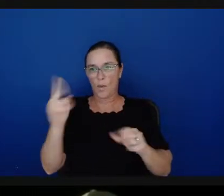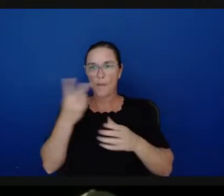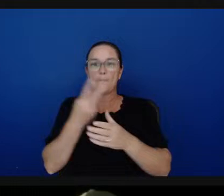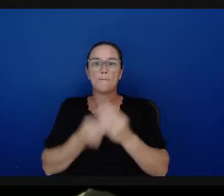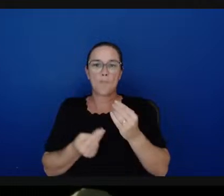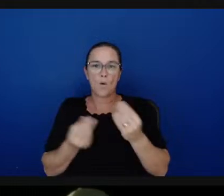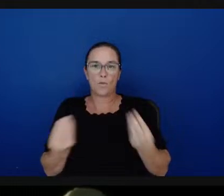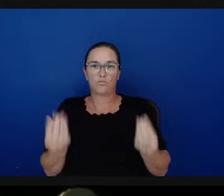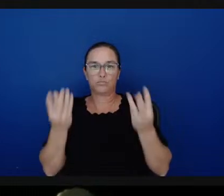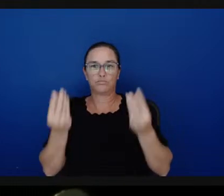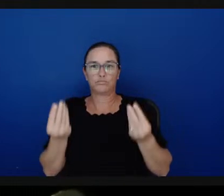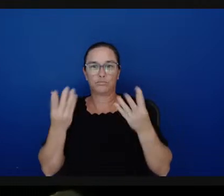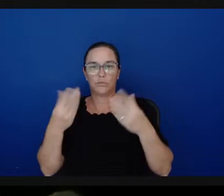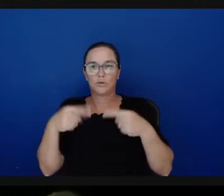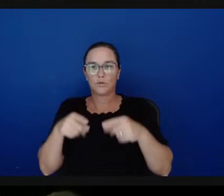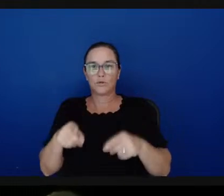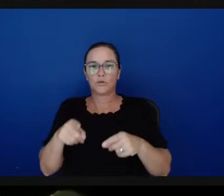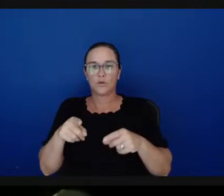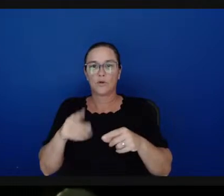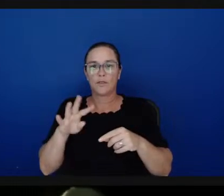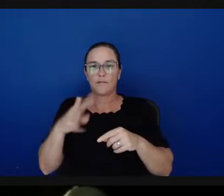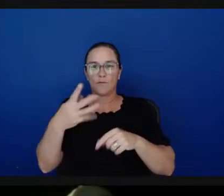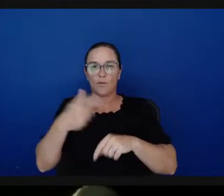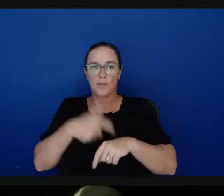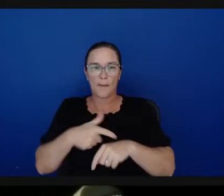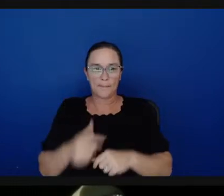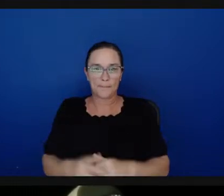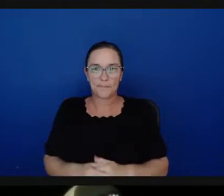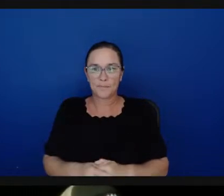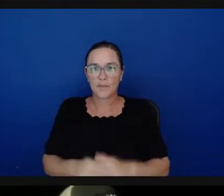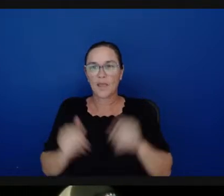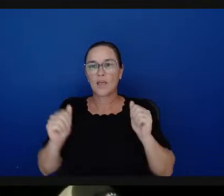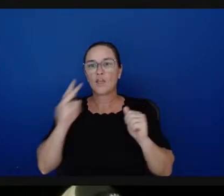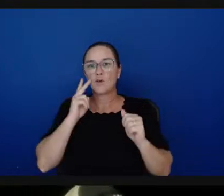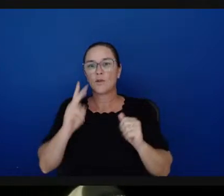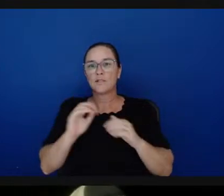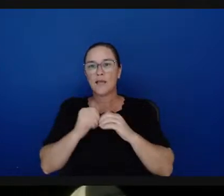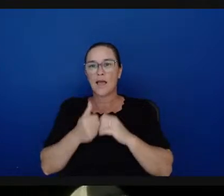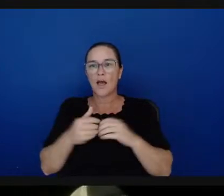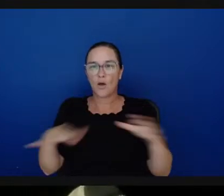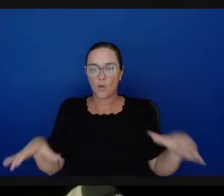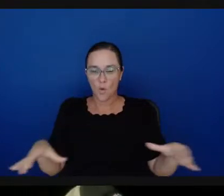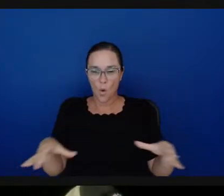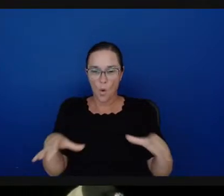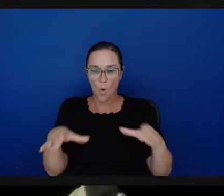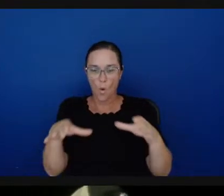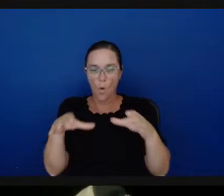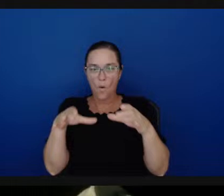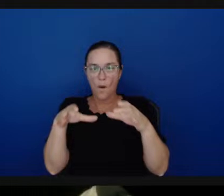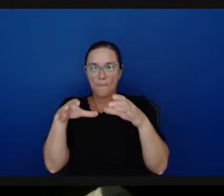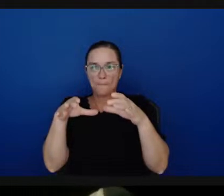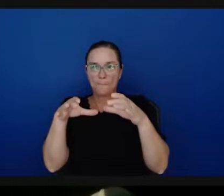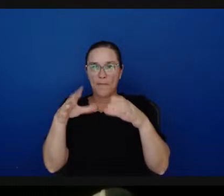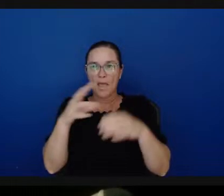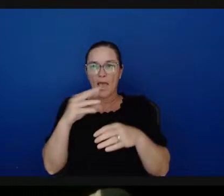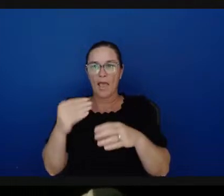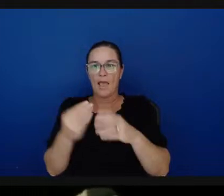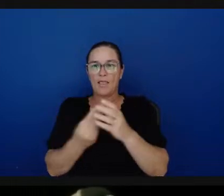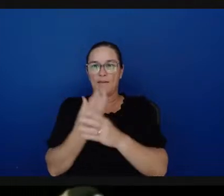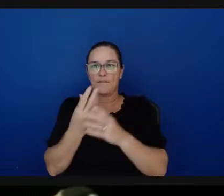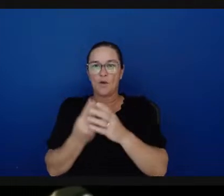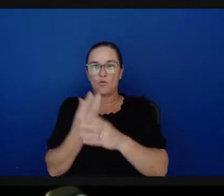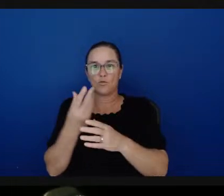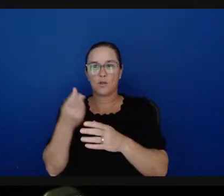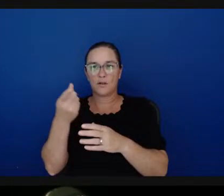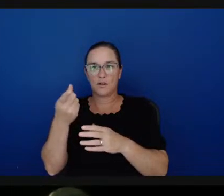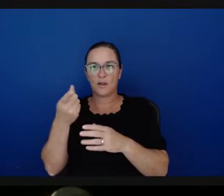episode 4. And you also can see how the cinder cones had built up and the fountains were exceeding or reaching the height